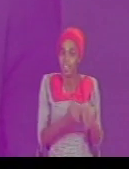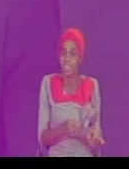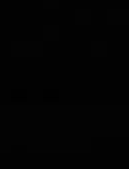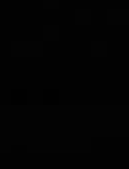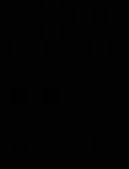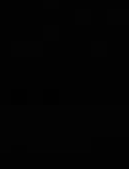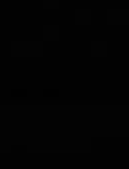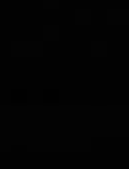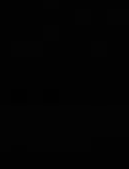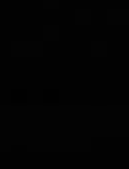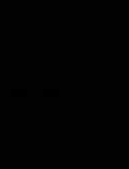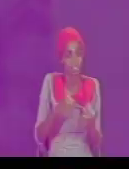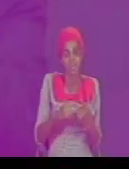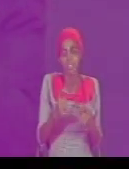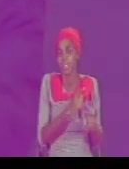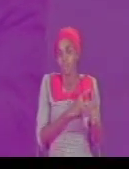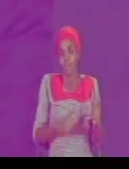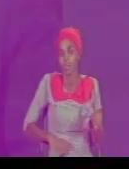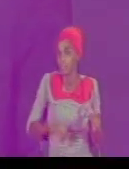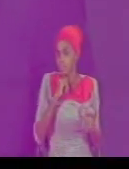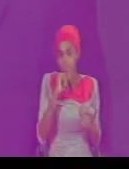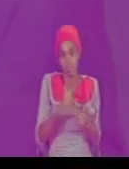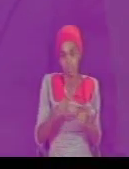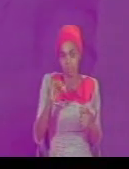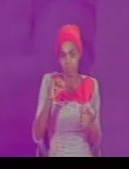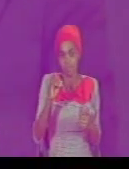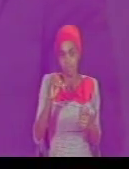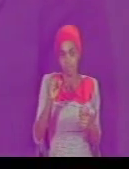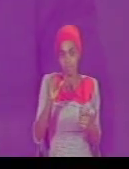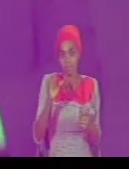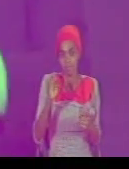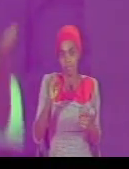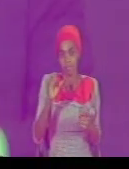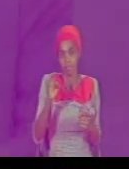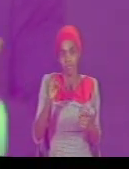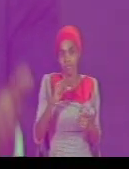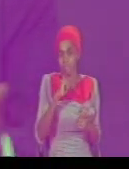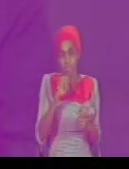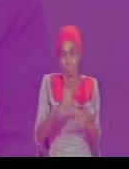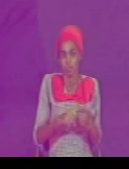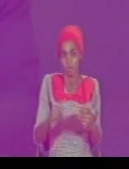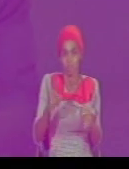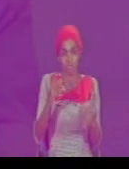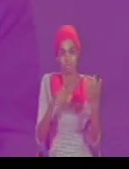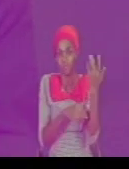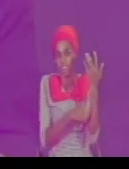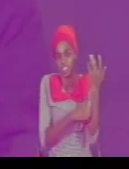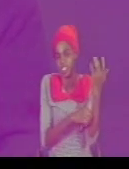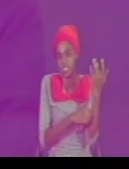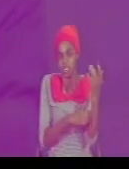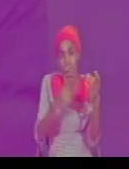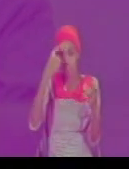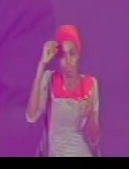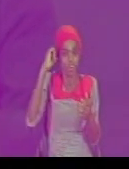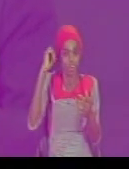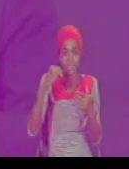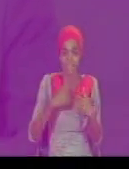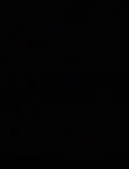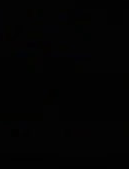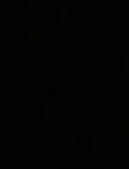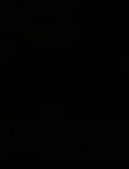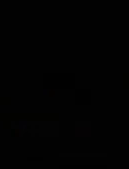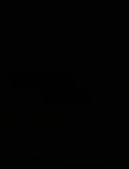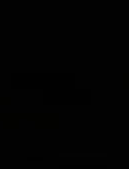to the Lord, not to a politician, sing ye unto the Lord, not to the flesh, for he has triumphed